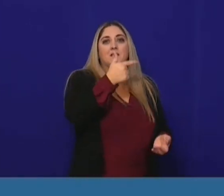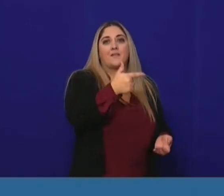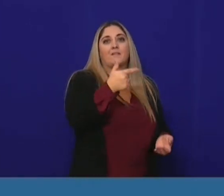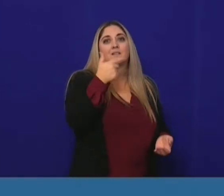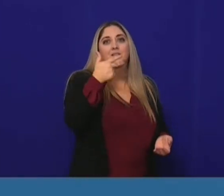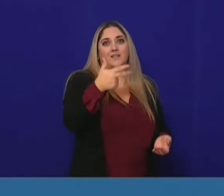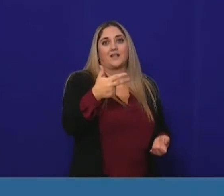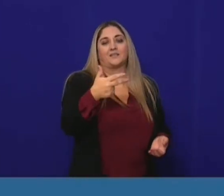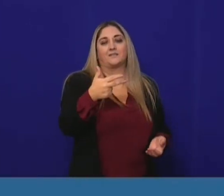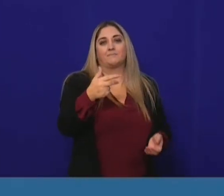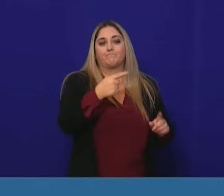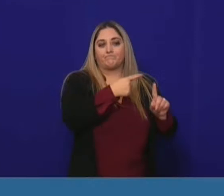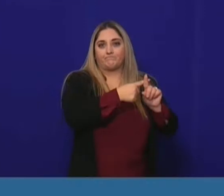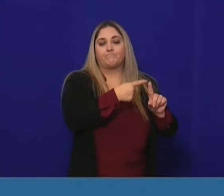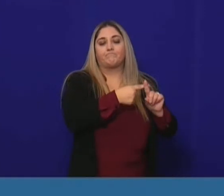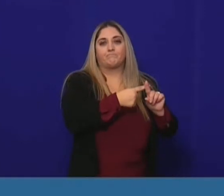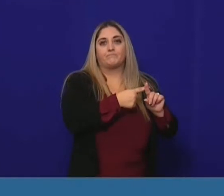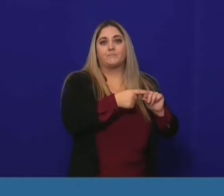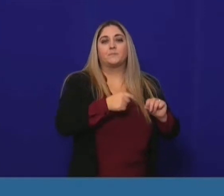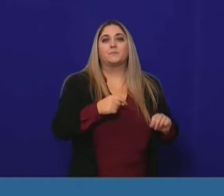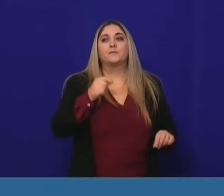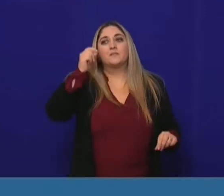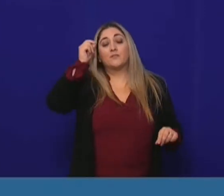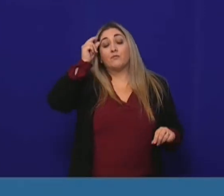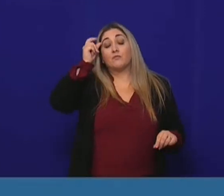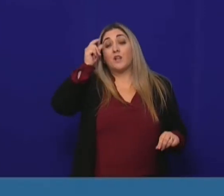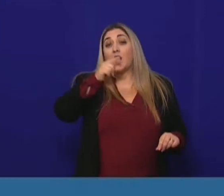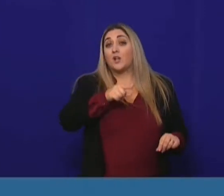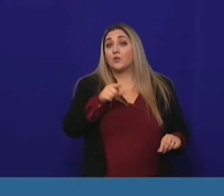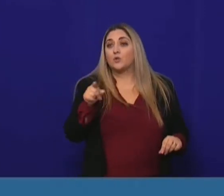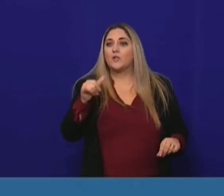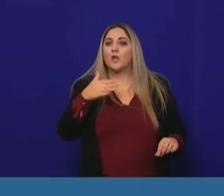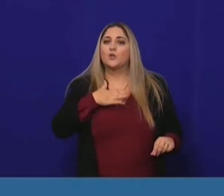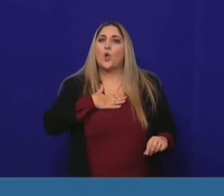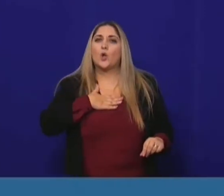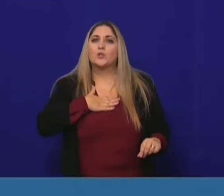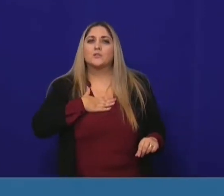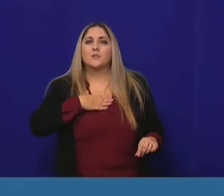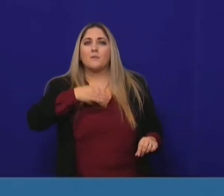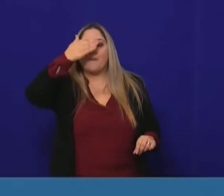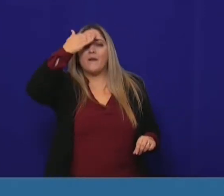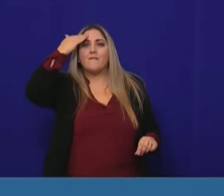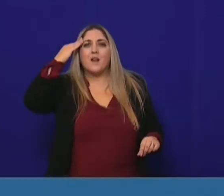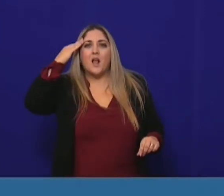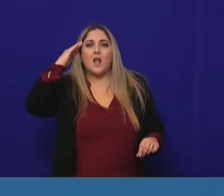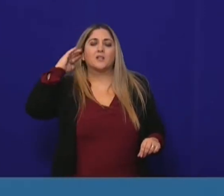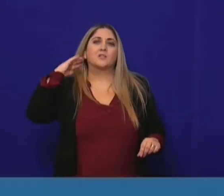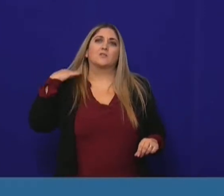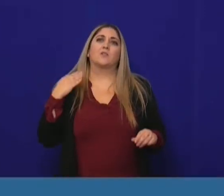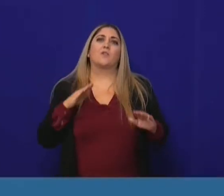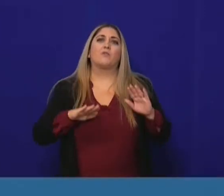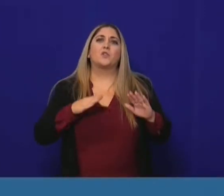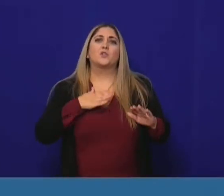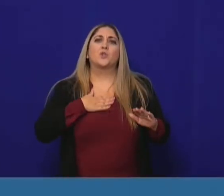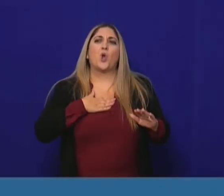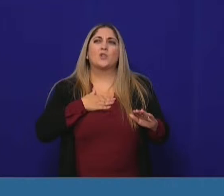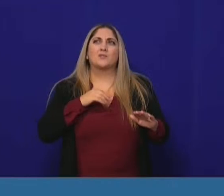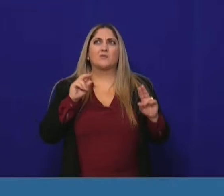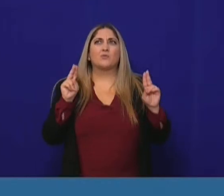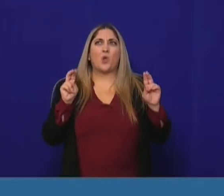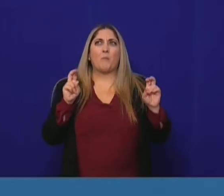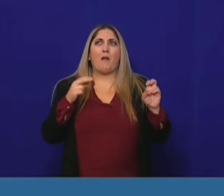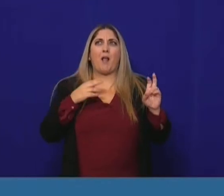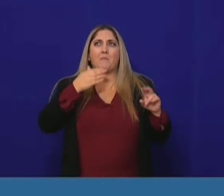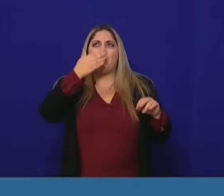każ. Fakkarkom li jekk tiżviluppaw sintomi, anka jekk tgħid isma' dawn huma sintomi li solti